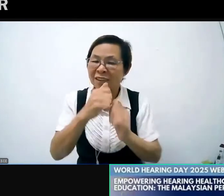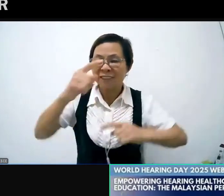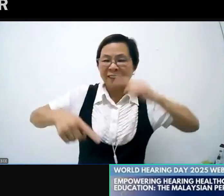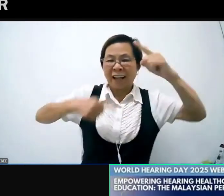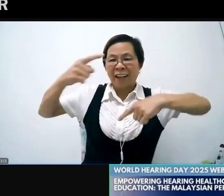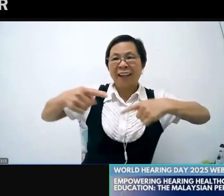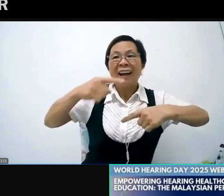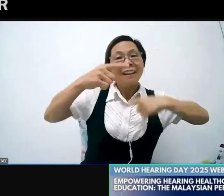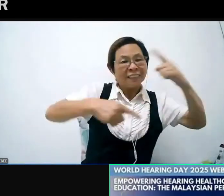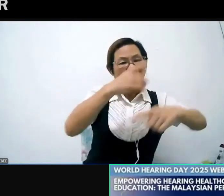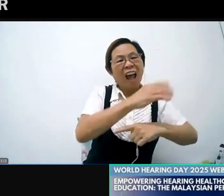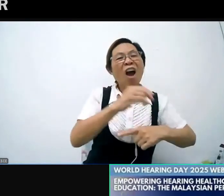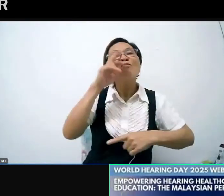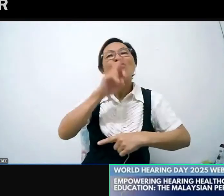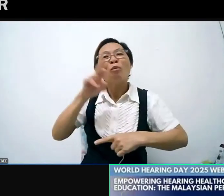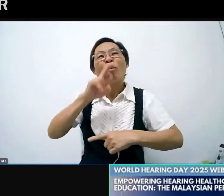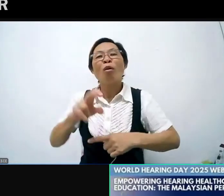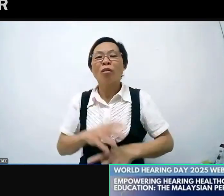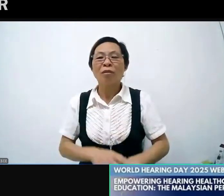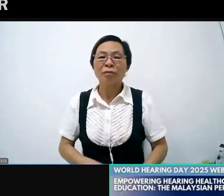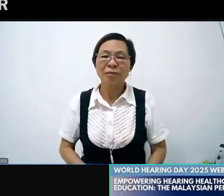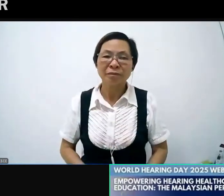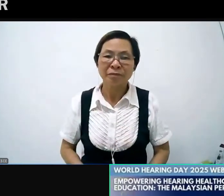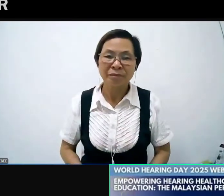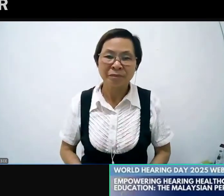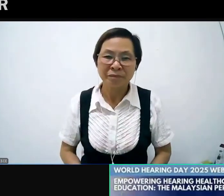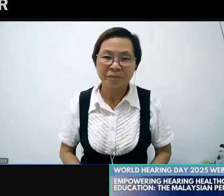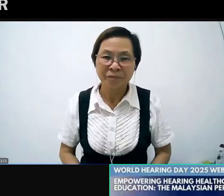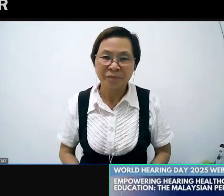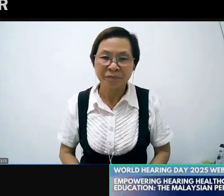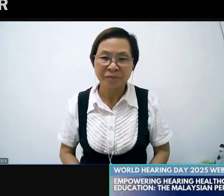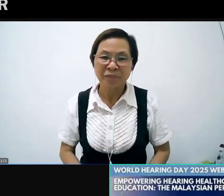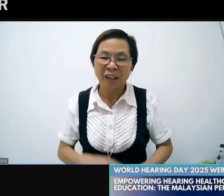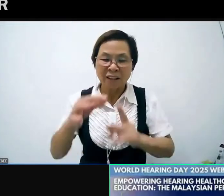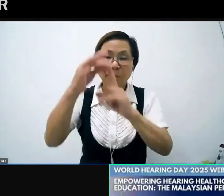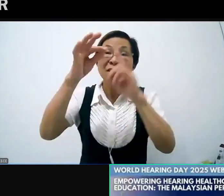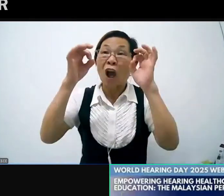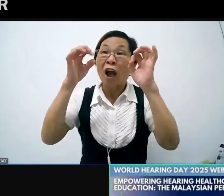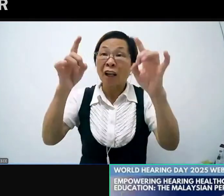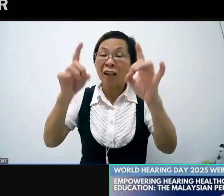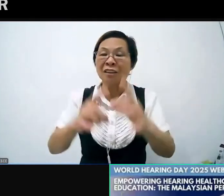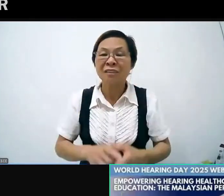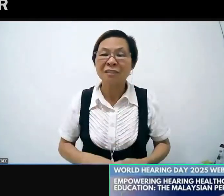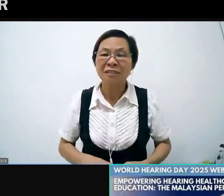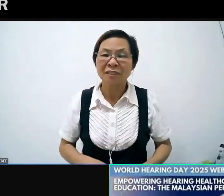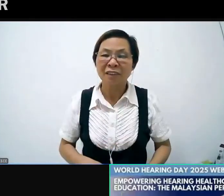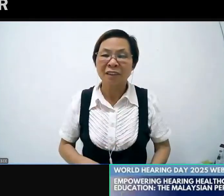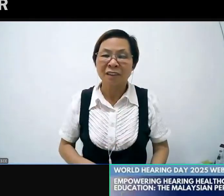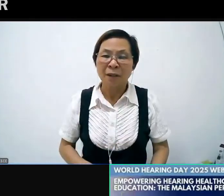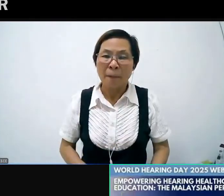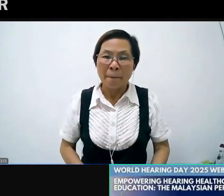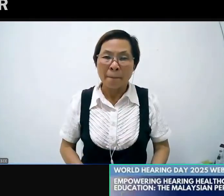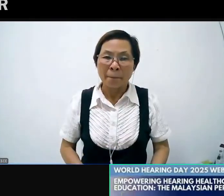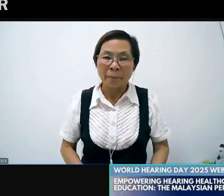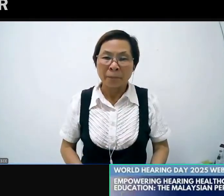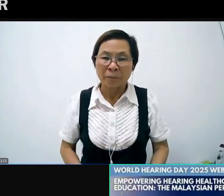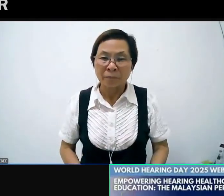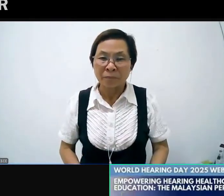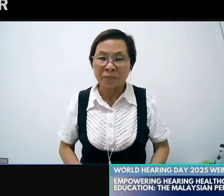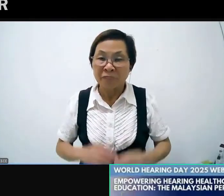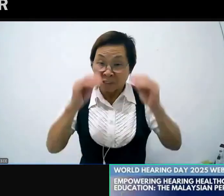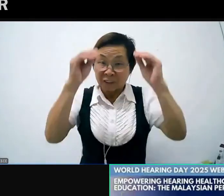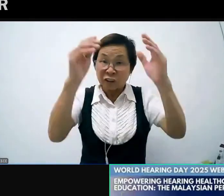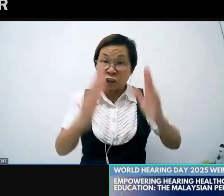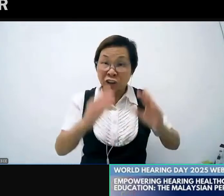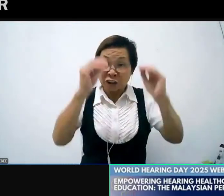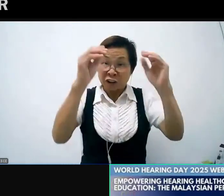signing for the population in special education school and SEIP lah. So teacher can see